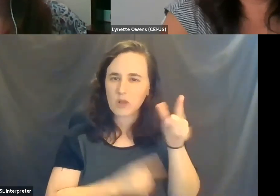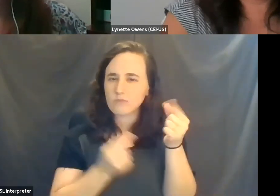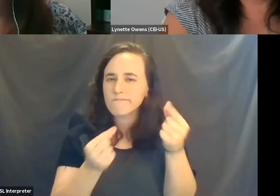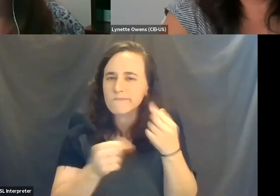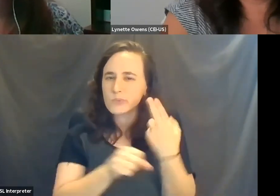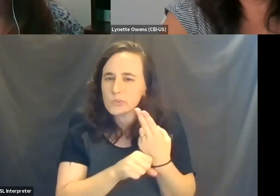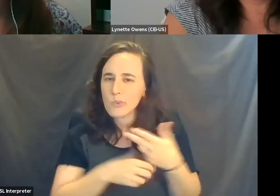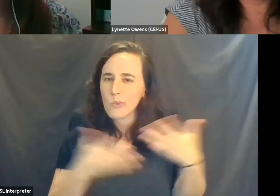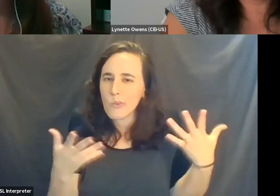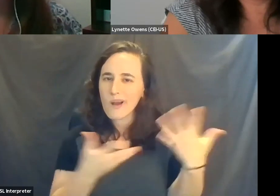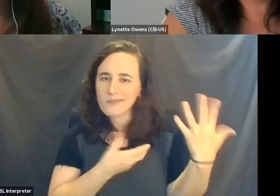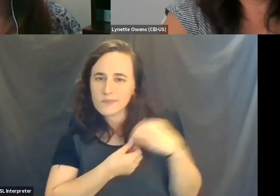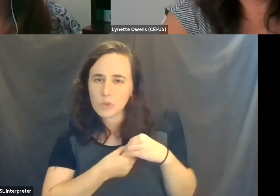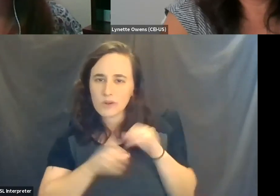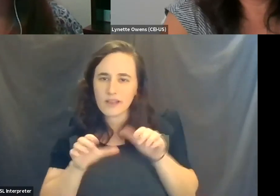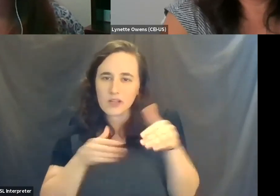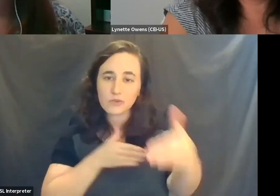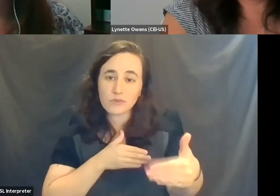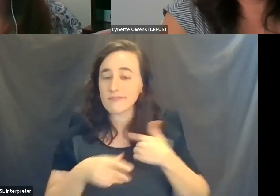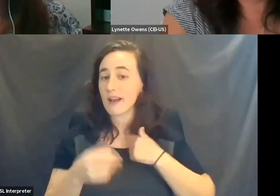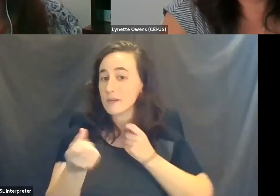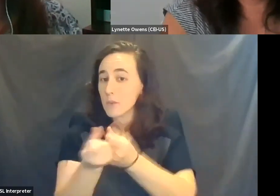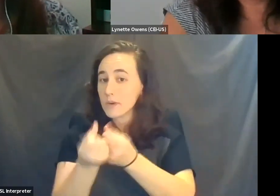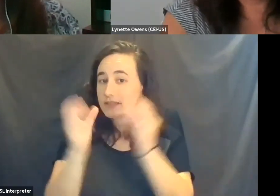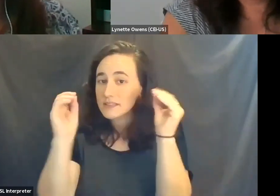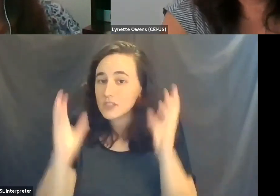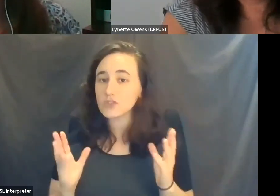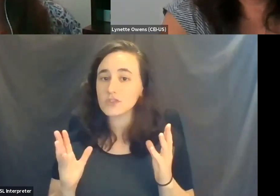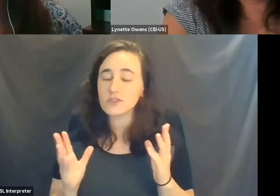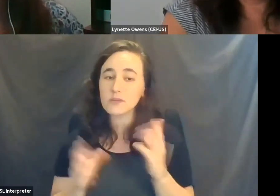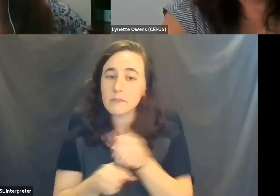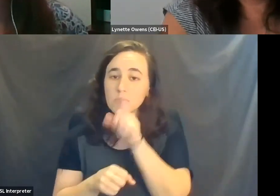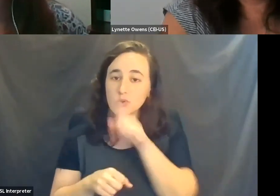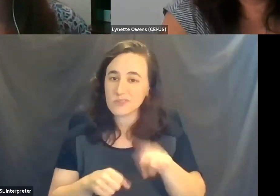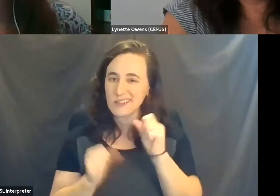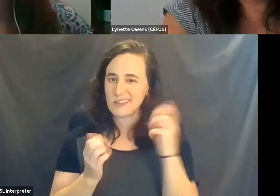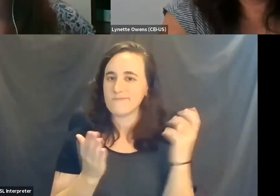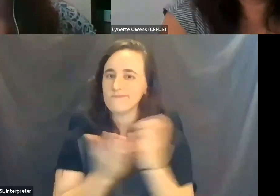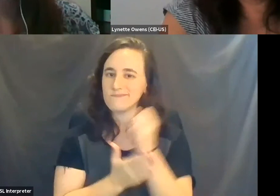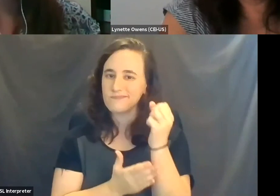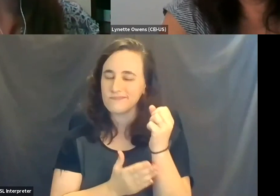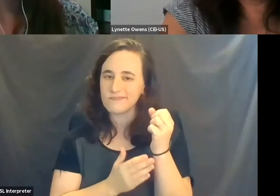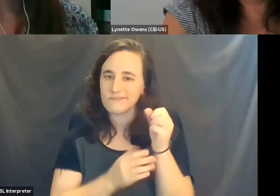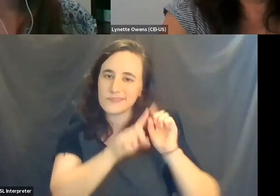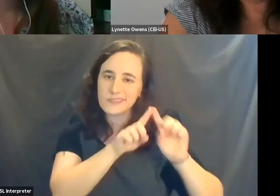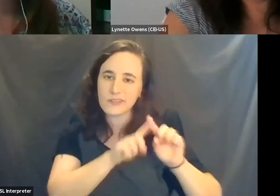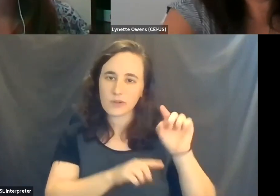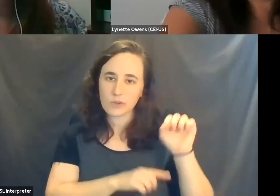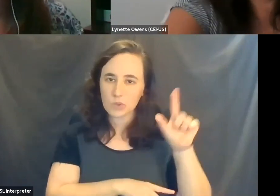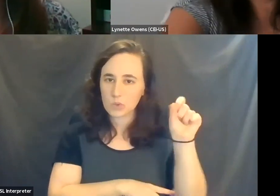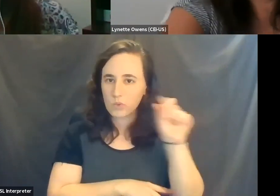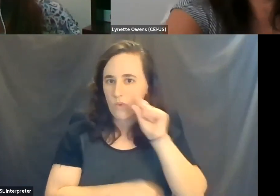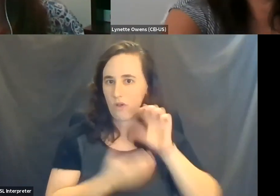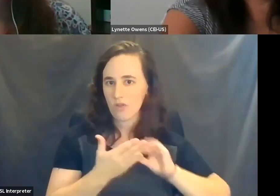my job is to help teachers to use digital tools for learning. So this has been